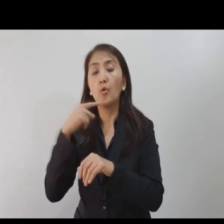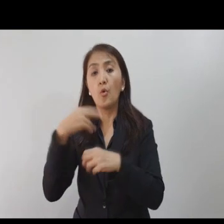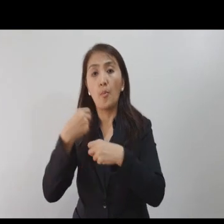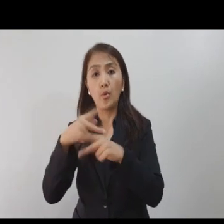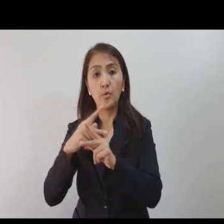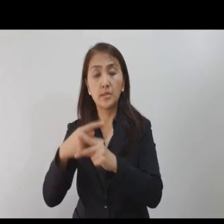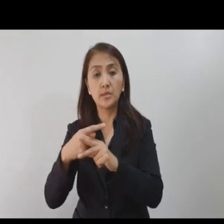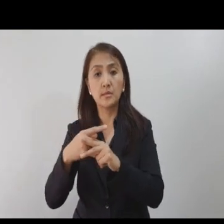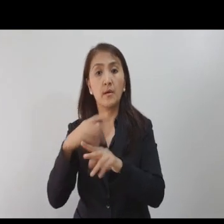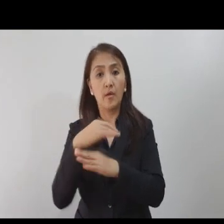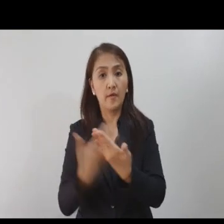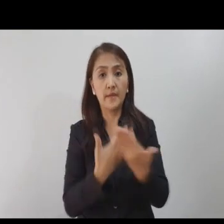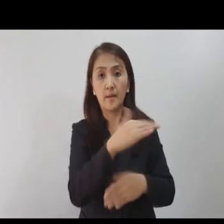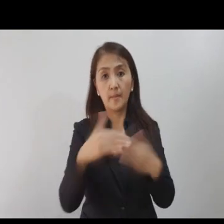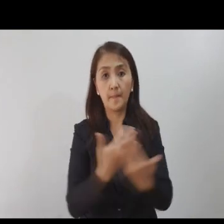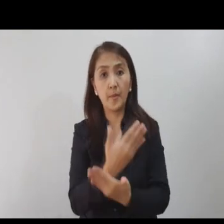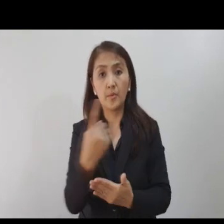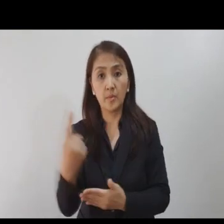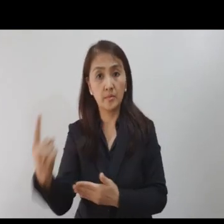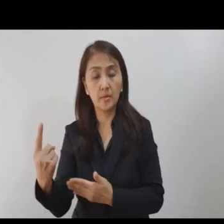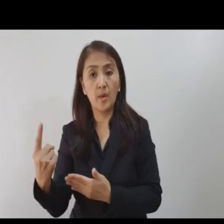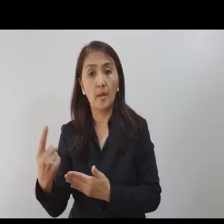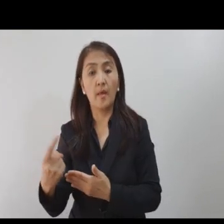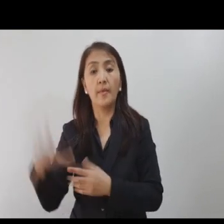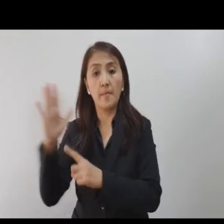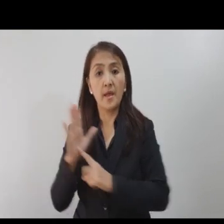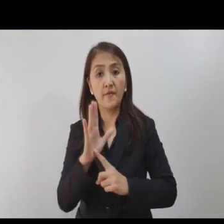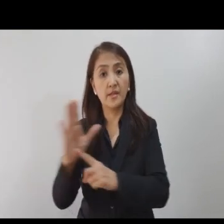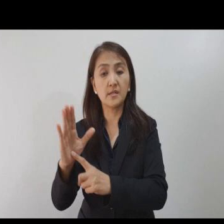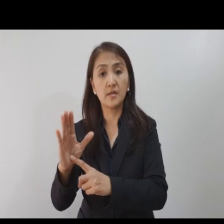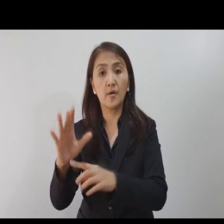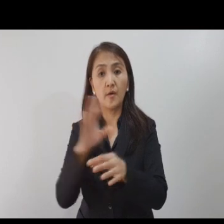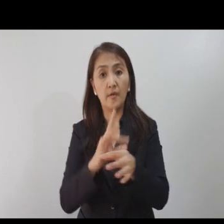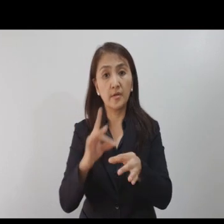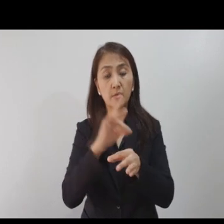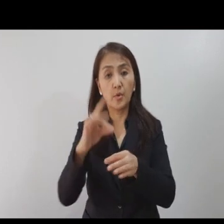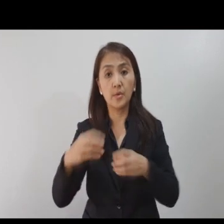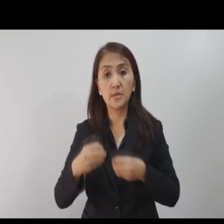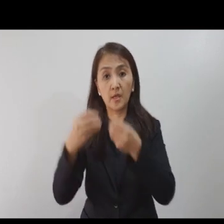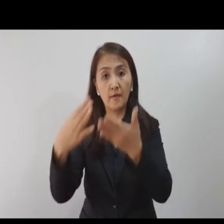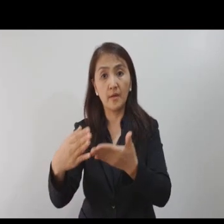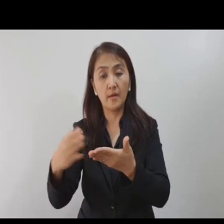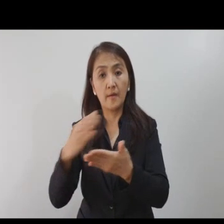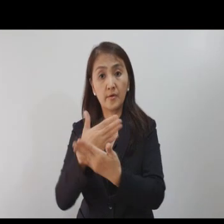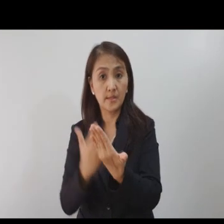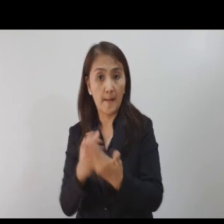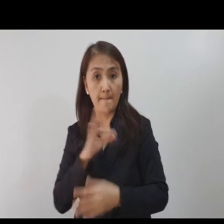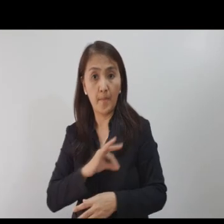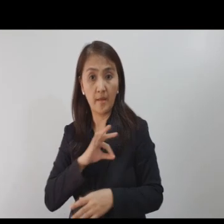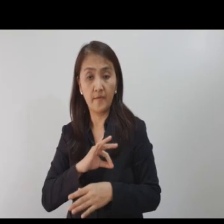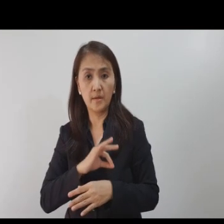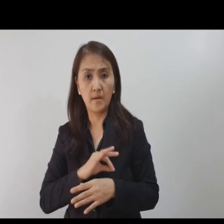who produces all of them in everyone. To each individual, the manifestation of the Spirit is given for